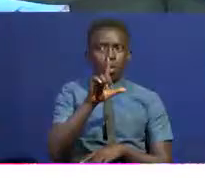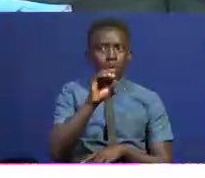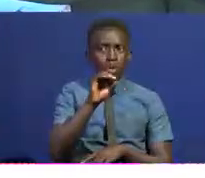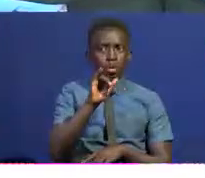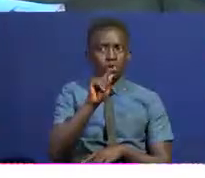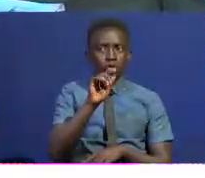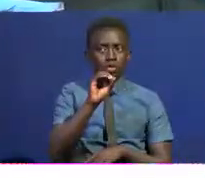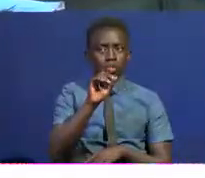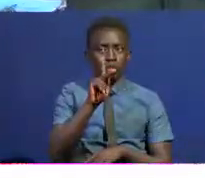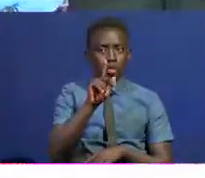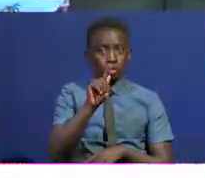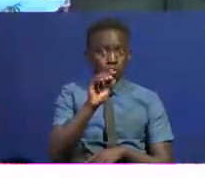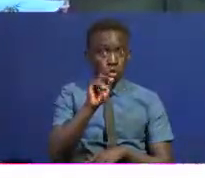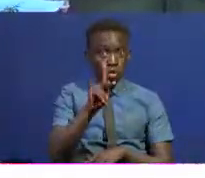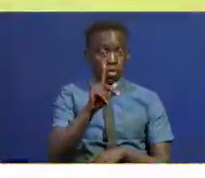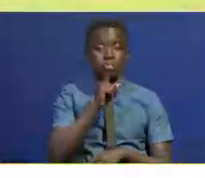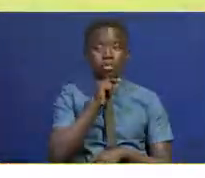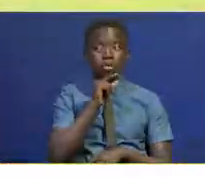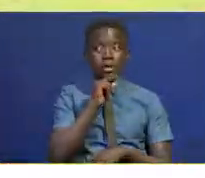year's KCSE exams.